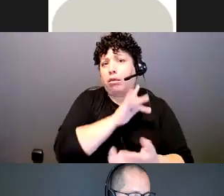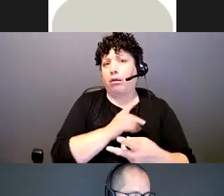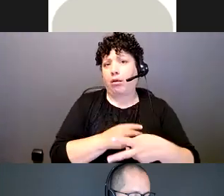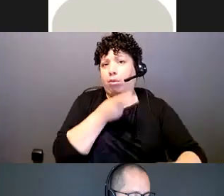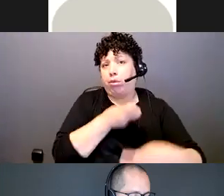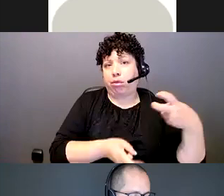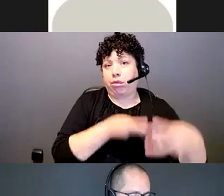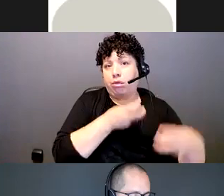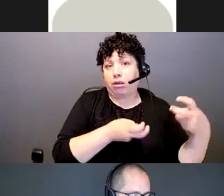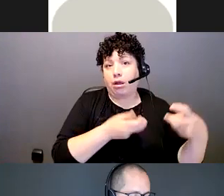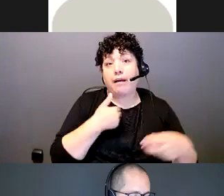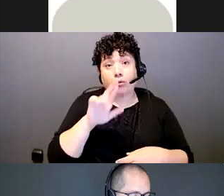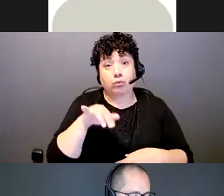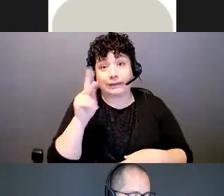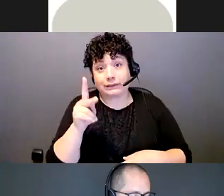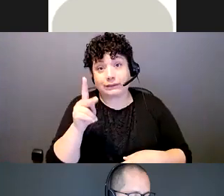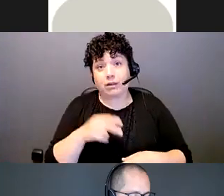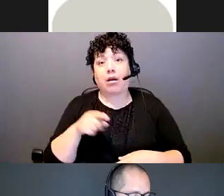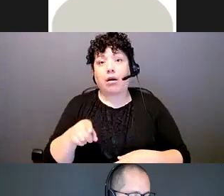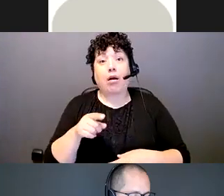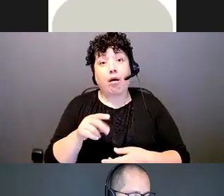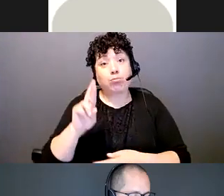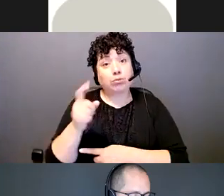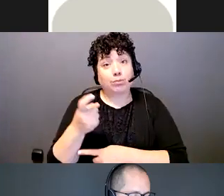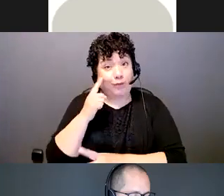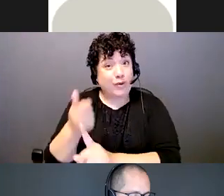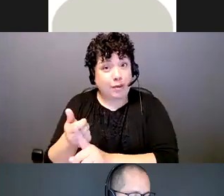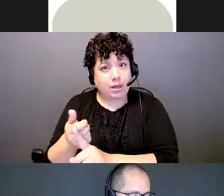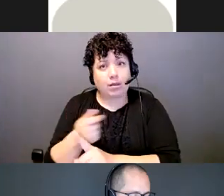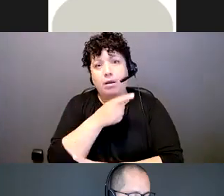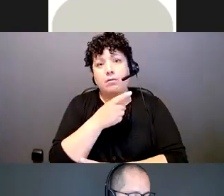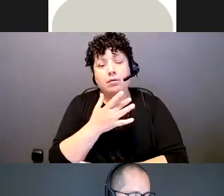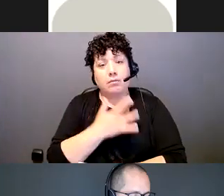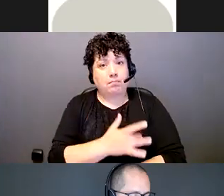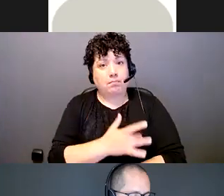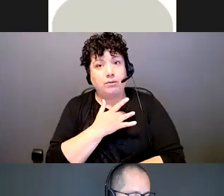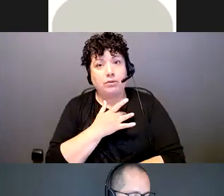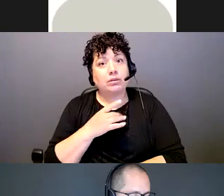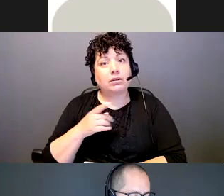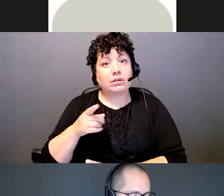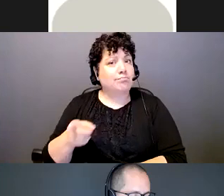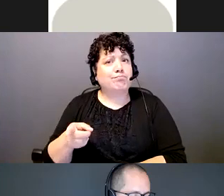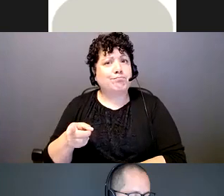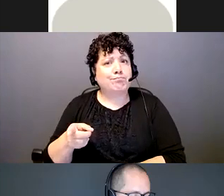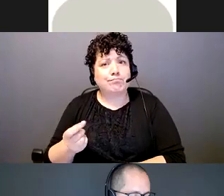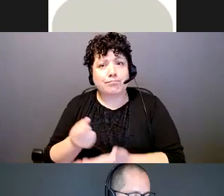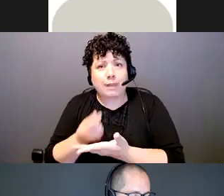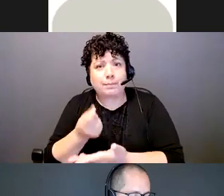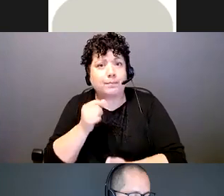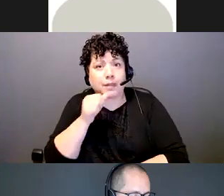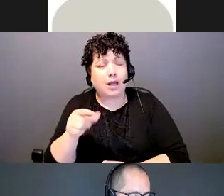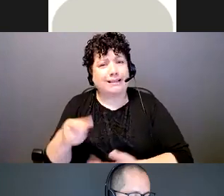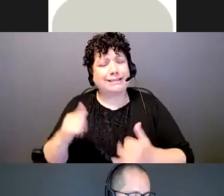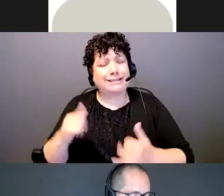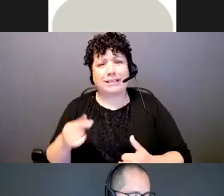diversion? So are the medications being used, but the patient is still, or the person is still being complaining